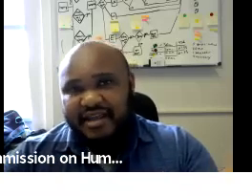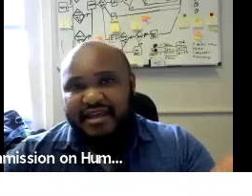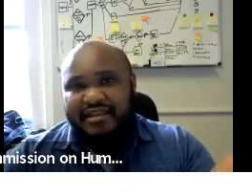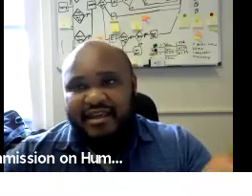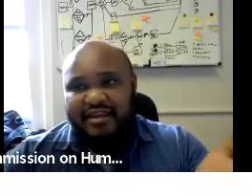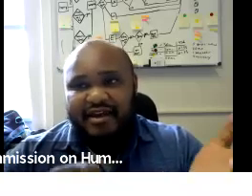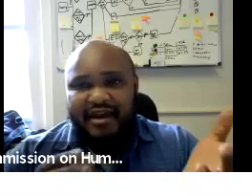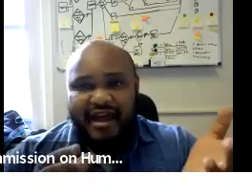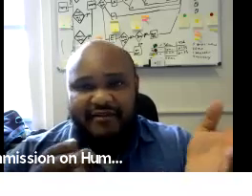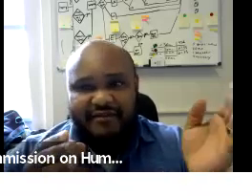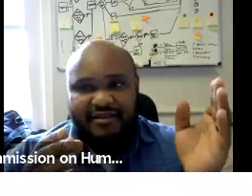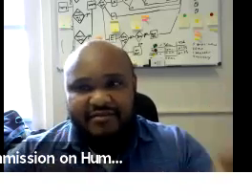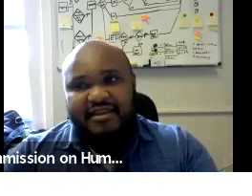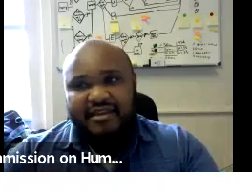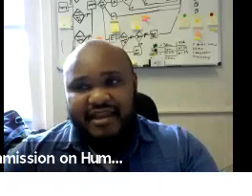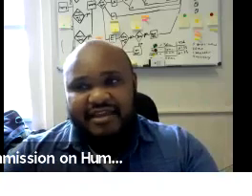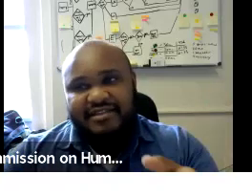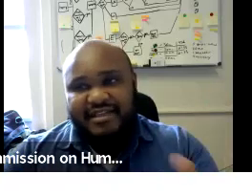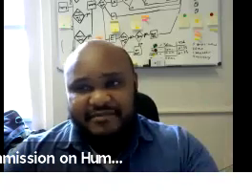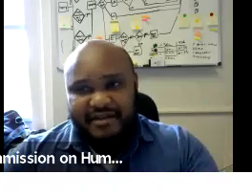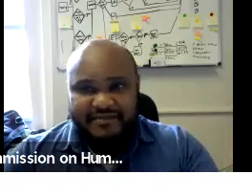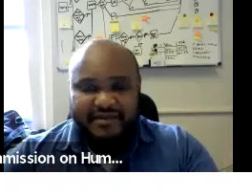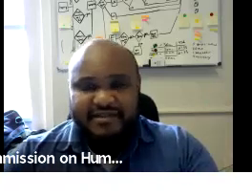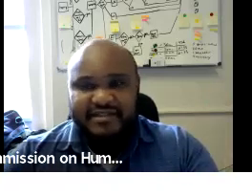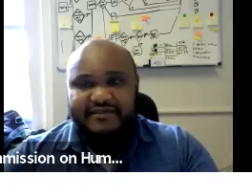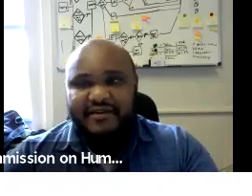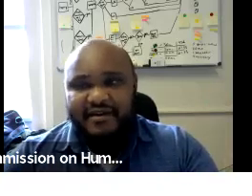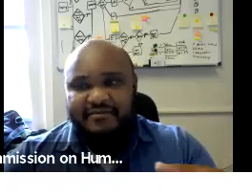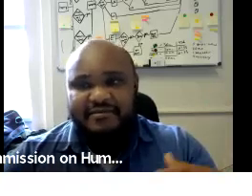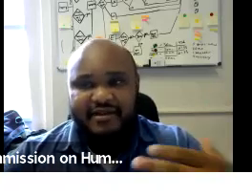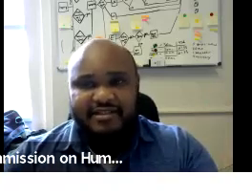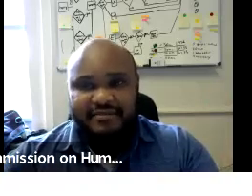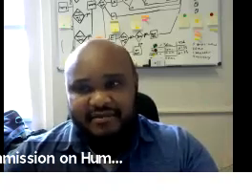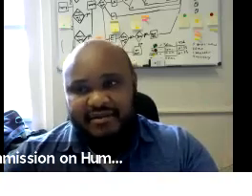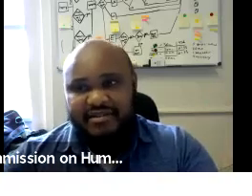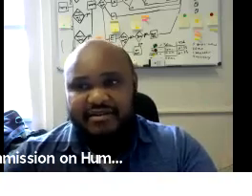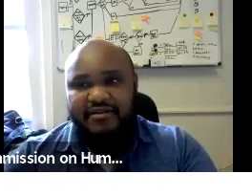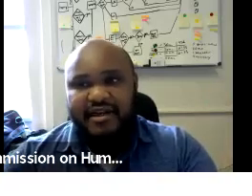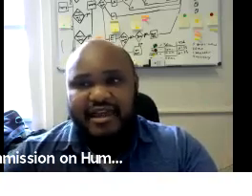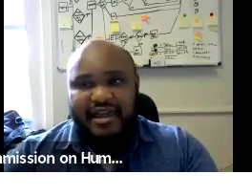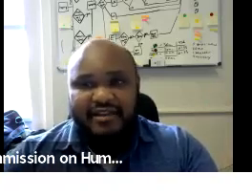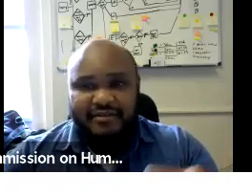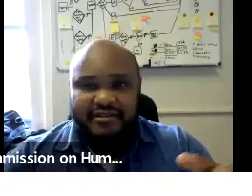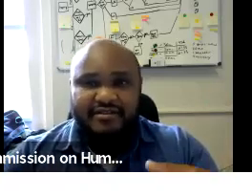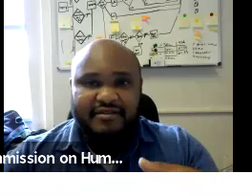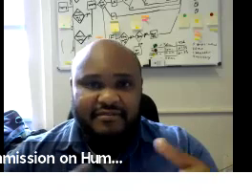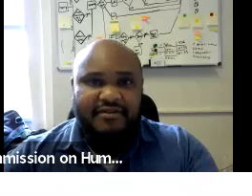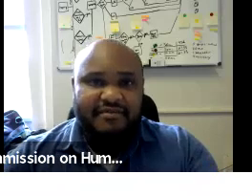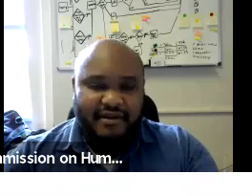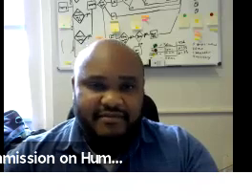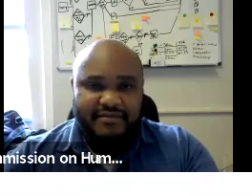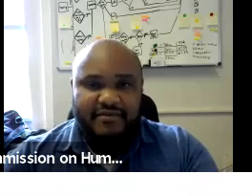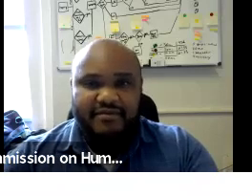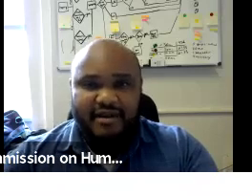experience, they have unique and separate experiences from trans communities. So in order to learn